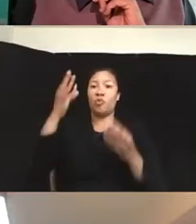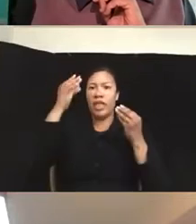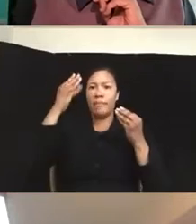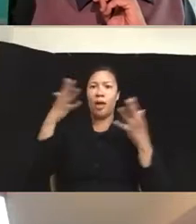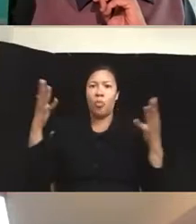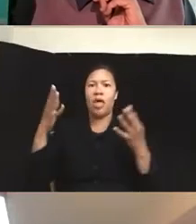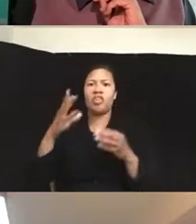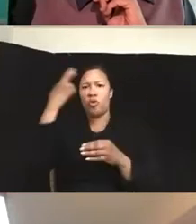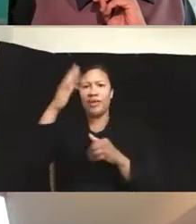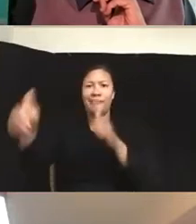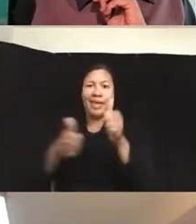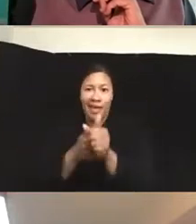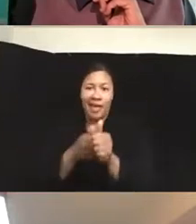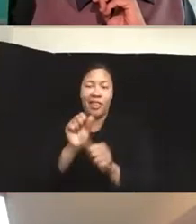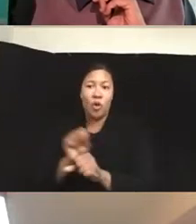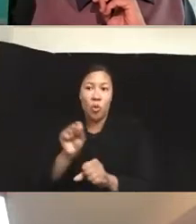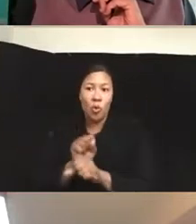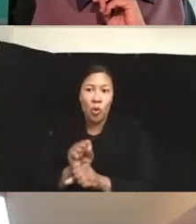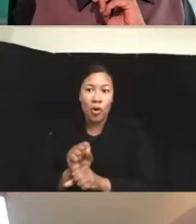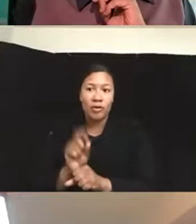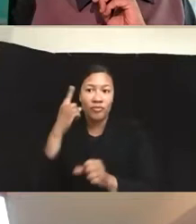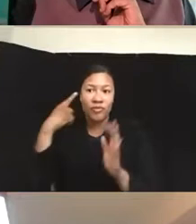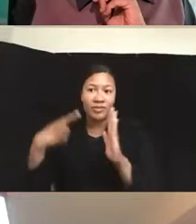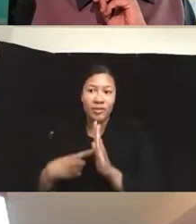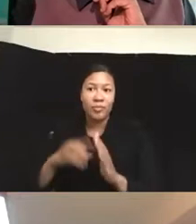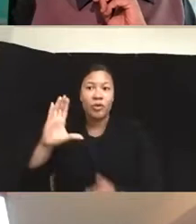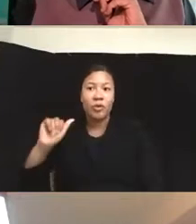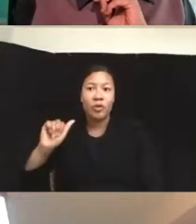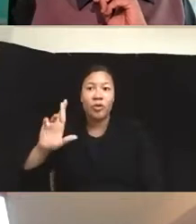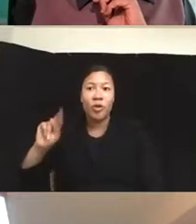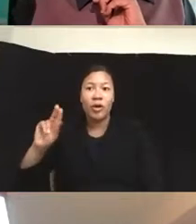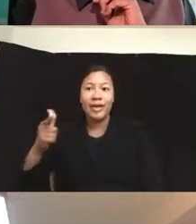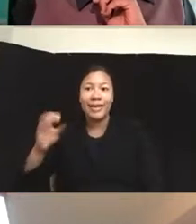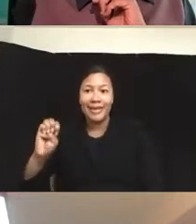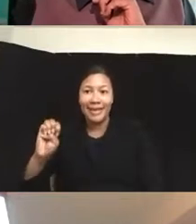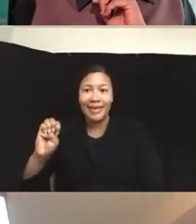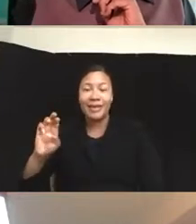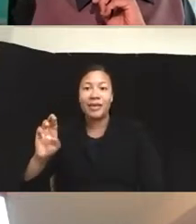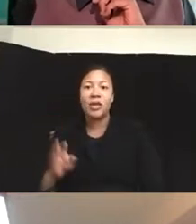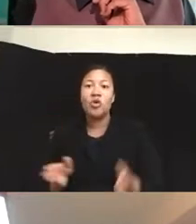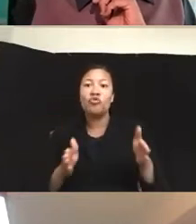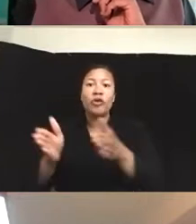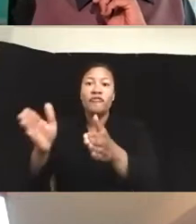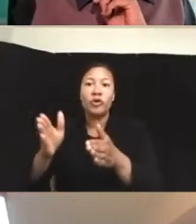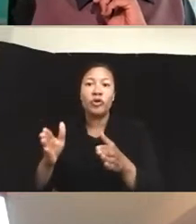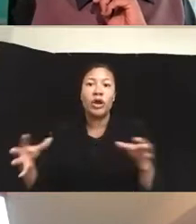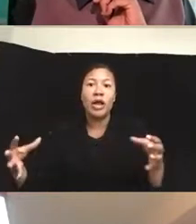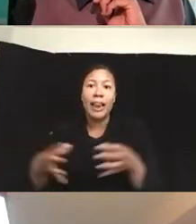of folks like the Combahee River Collective, you know, formalized in some of the scholarship of Kimberly